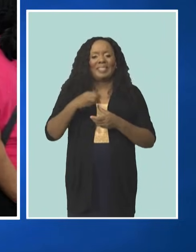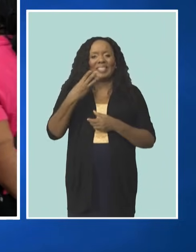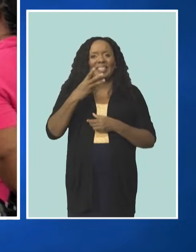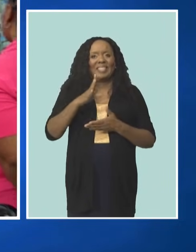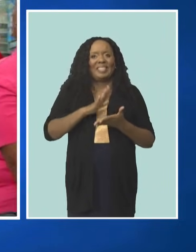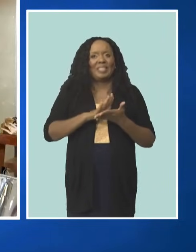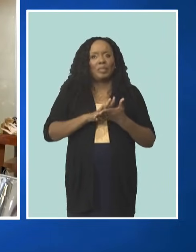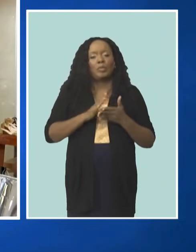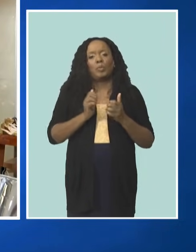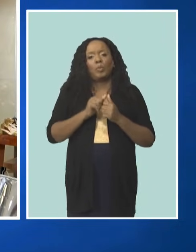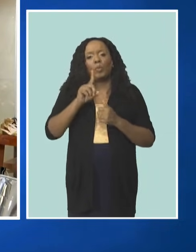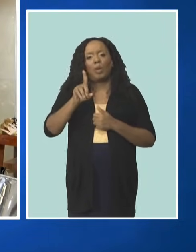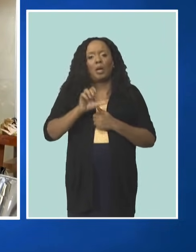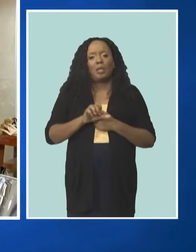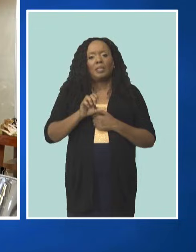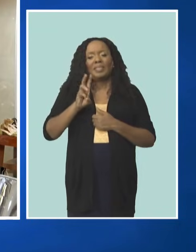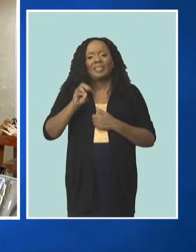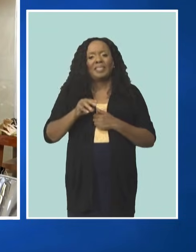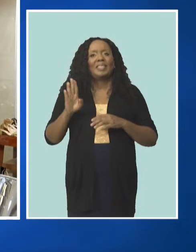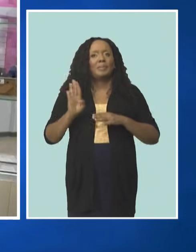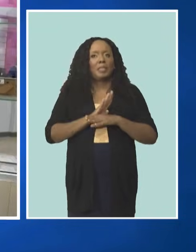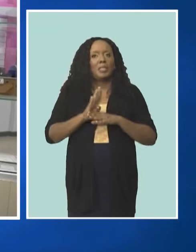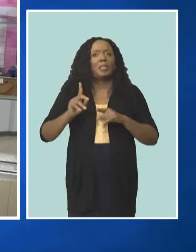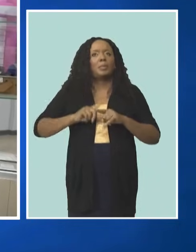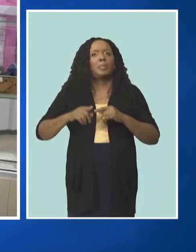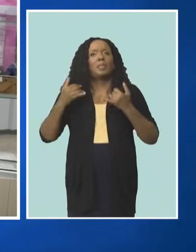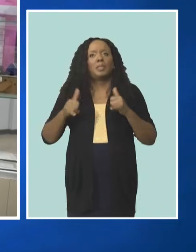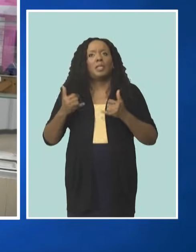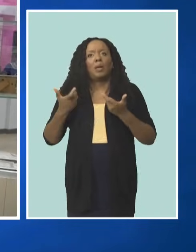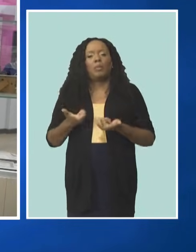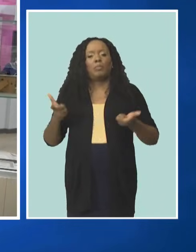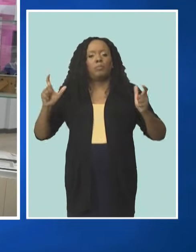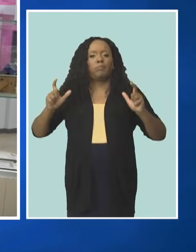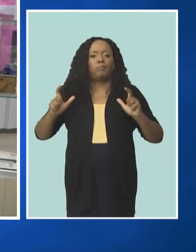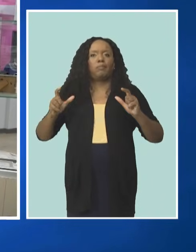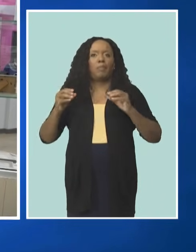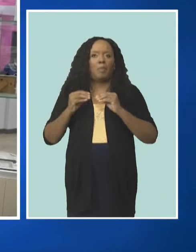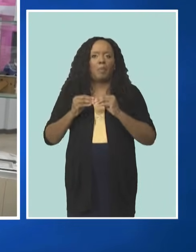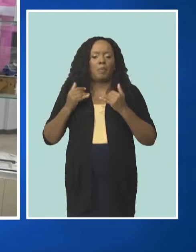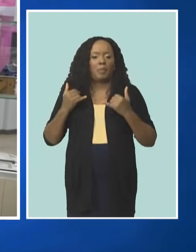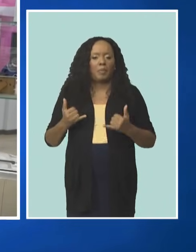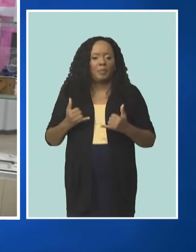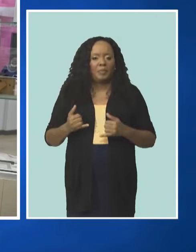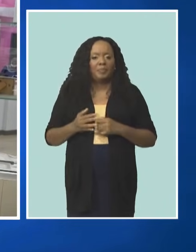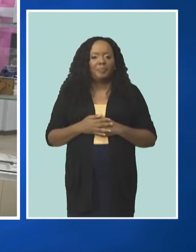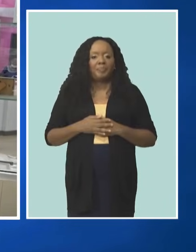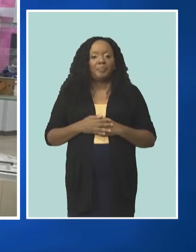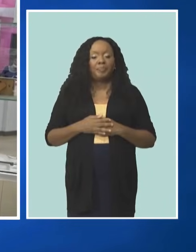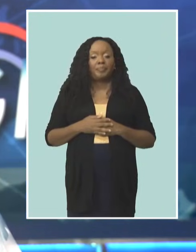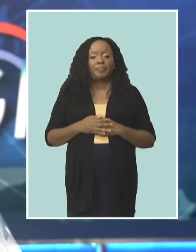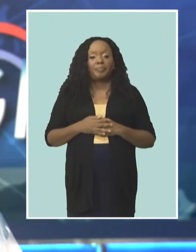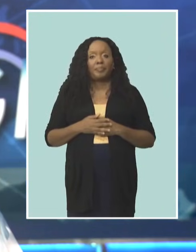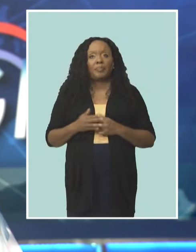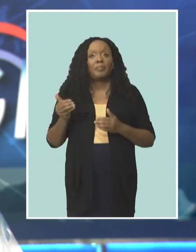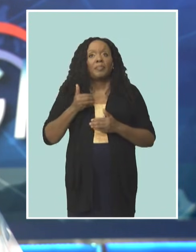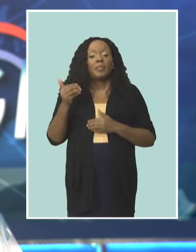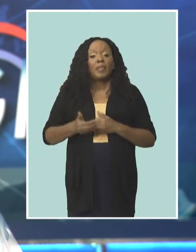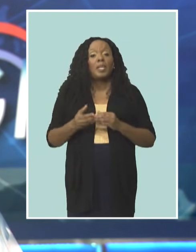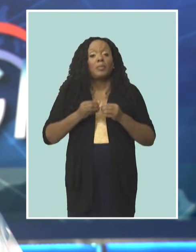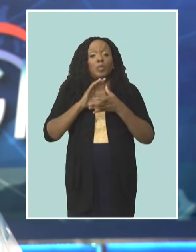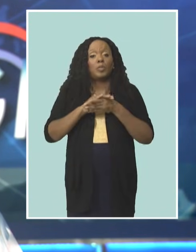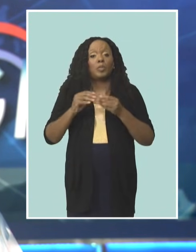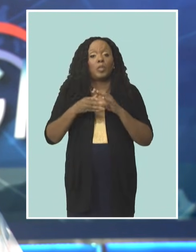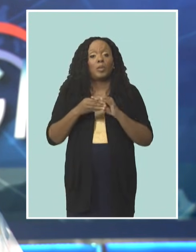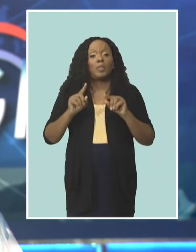with 160 businesses being registered. Akeem Klinkett, CBC News. Coming up,